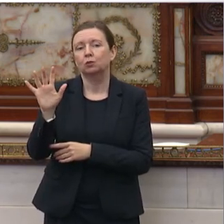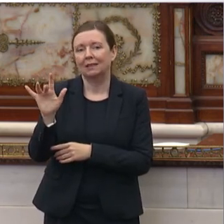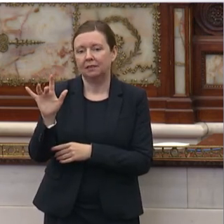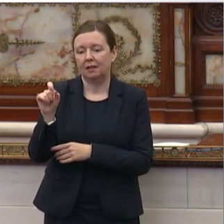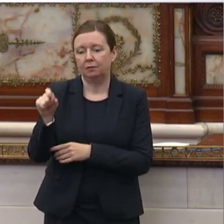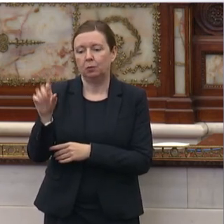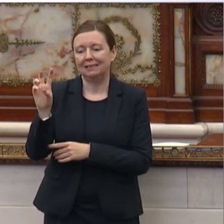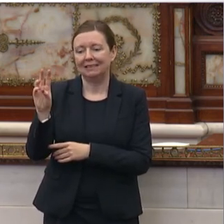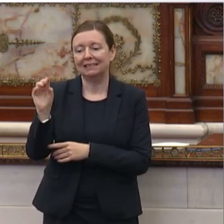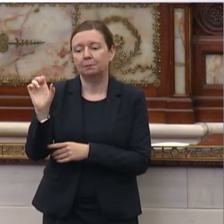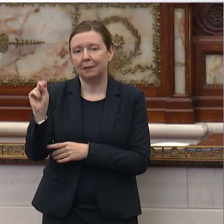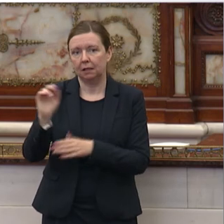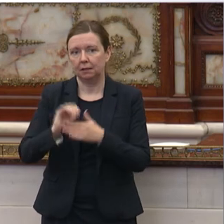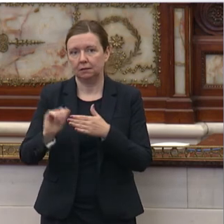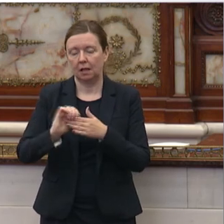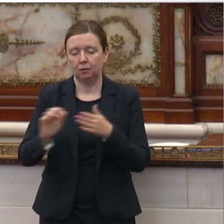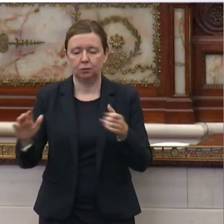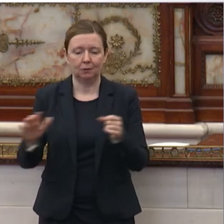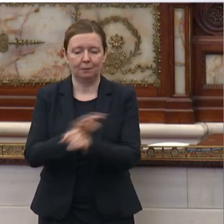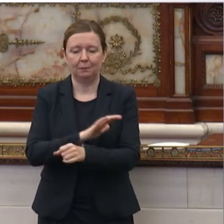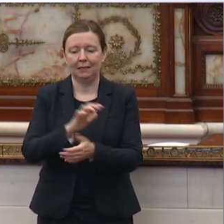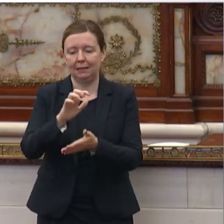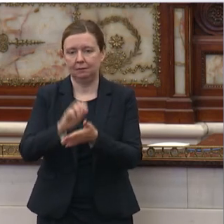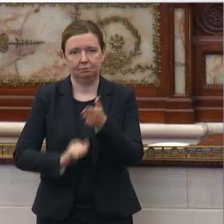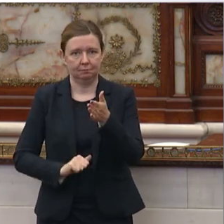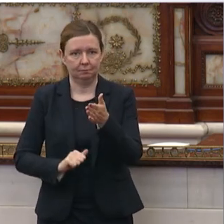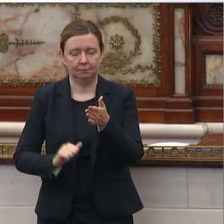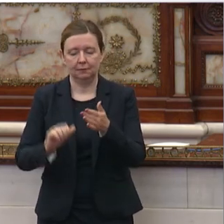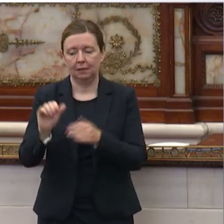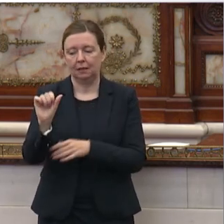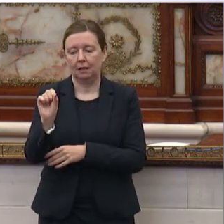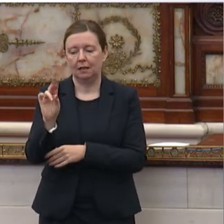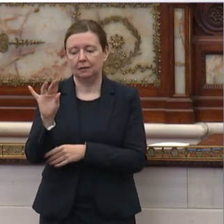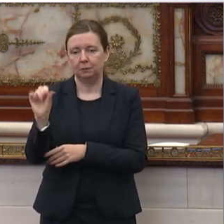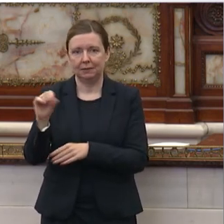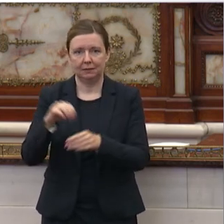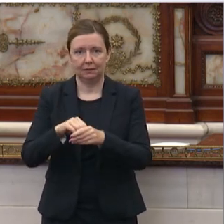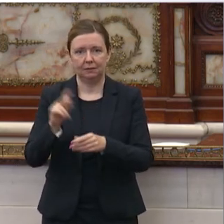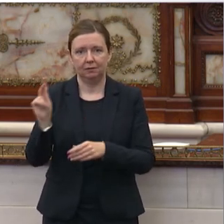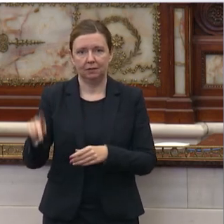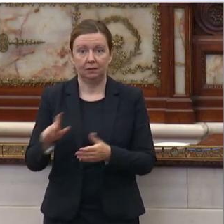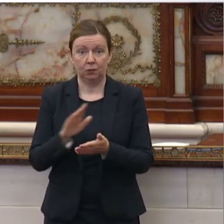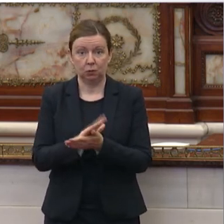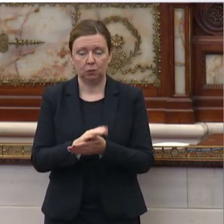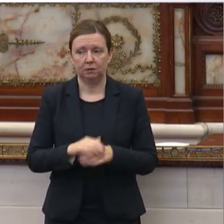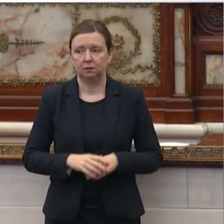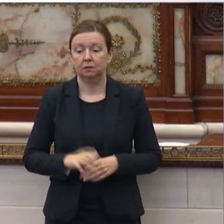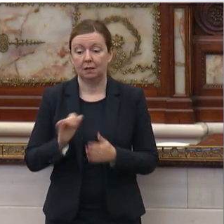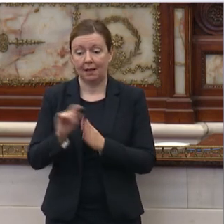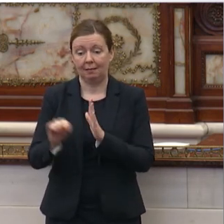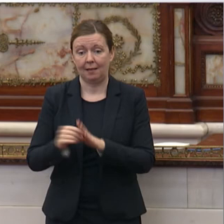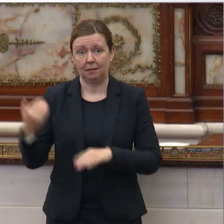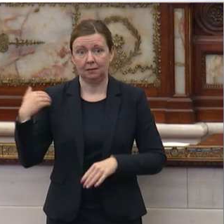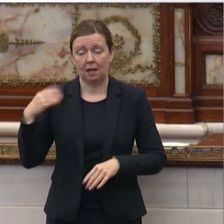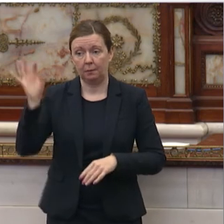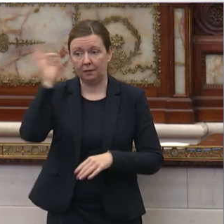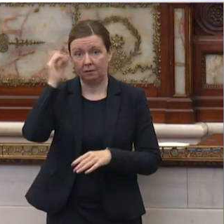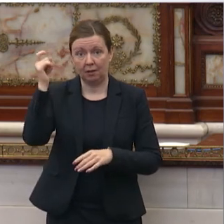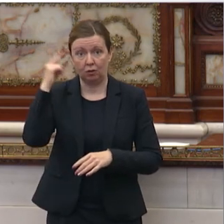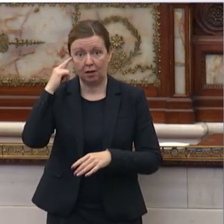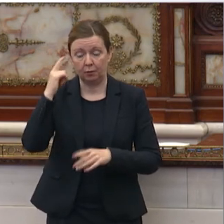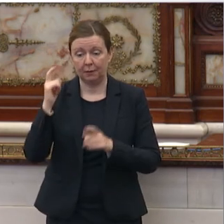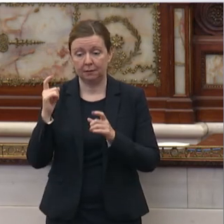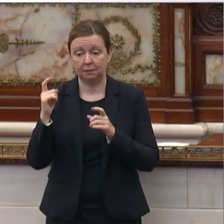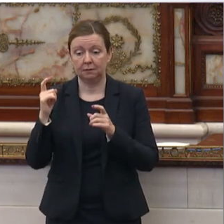$425.6 million to completely remediate asbestos in Philadelphia schools. At the time, the federal government